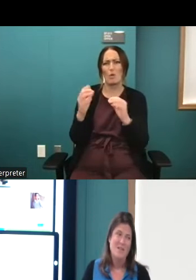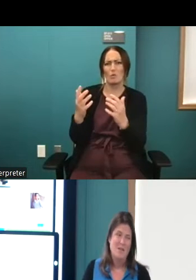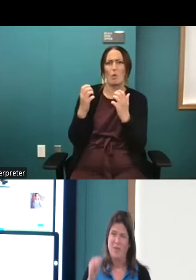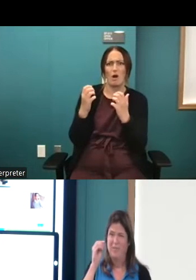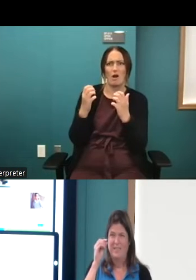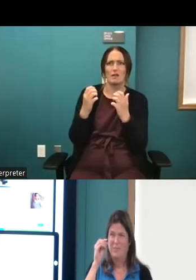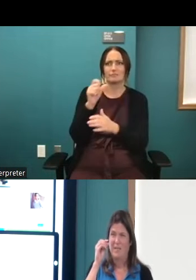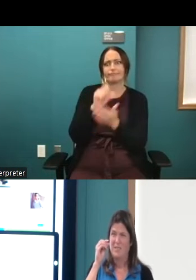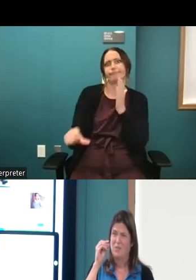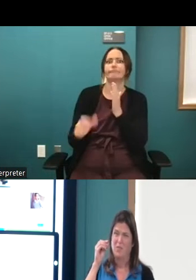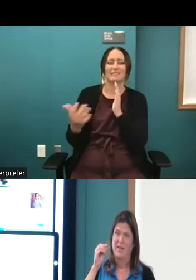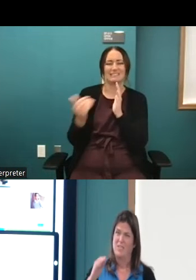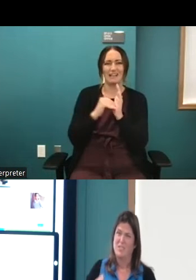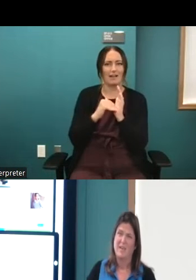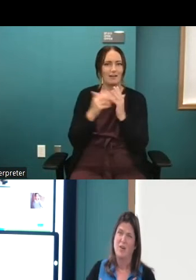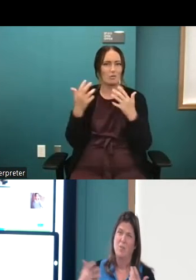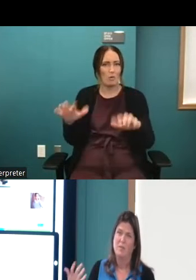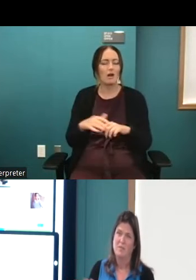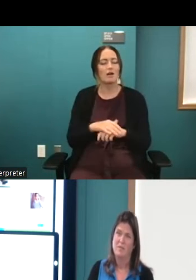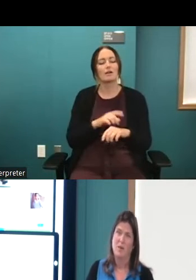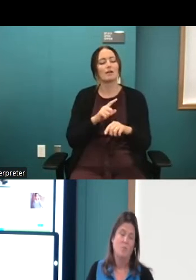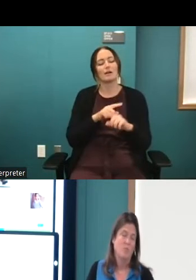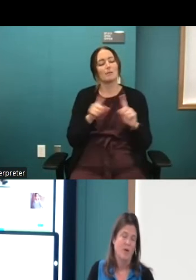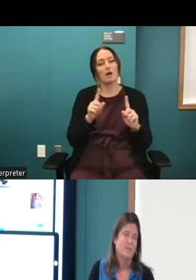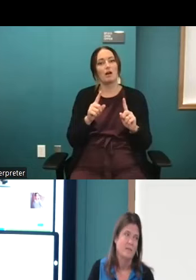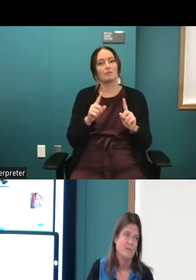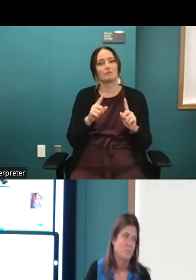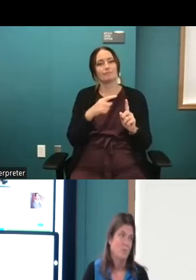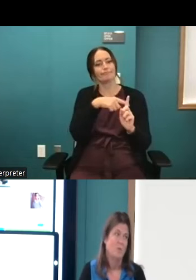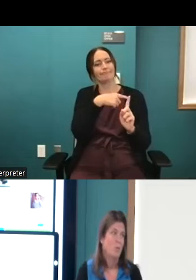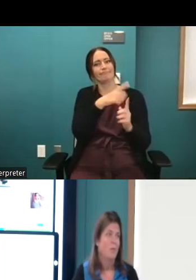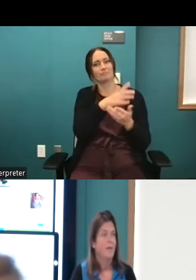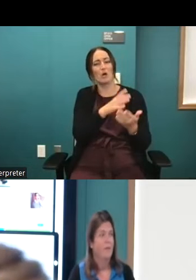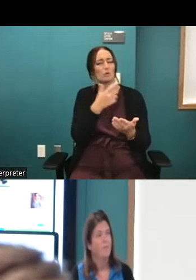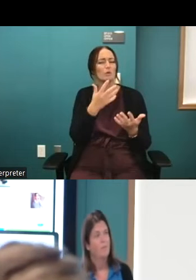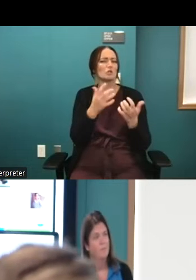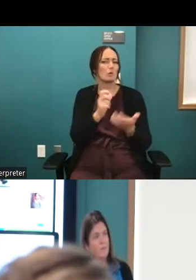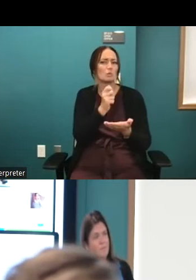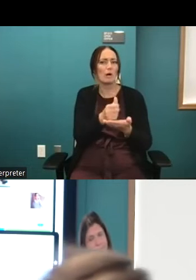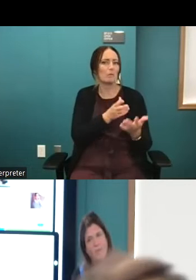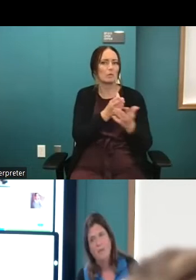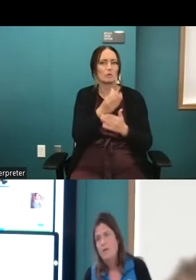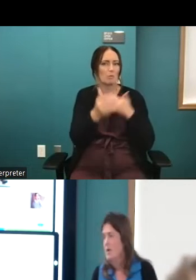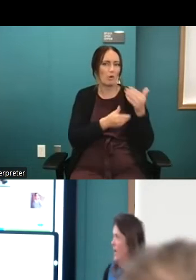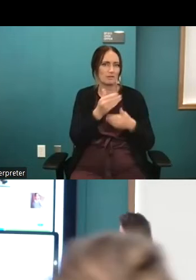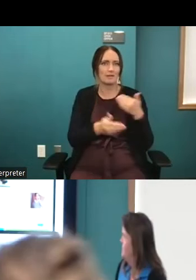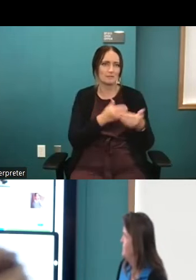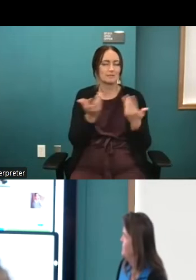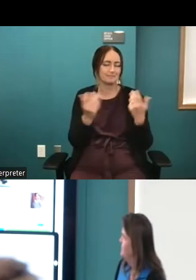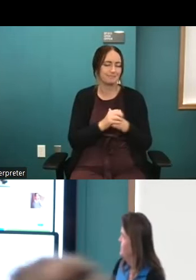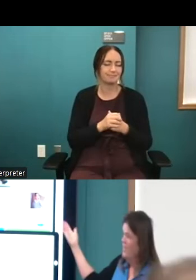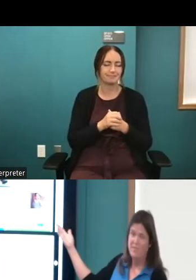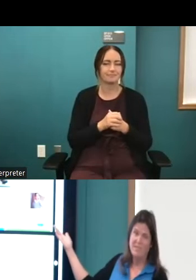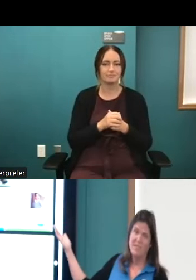So if we can find some kind of silver lining just to help through the process, we want to do all we can for them. So